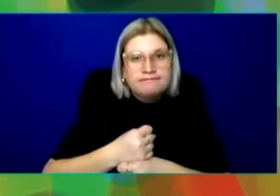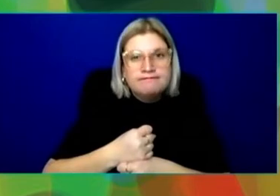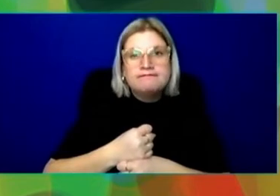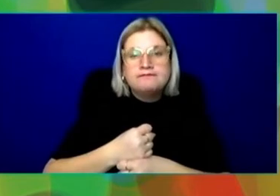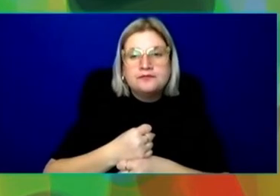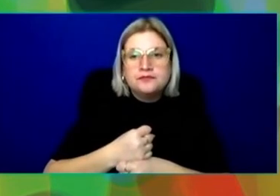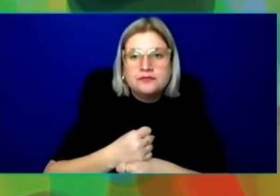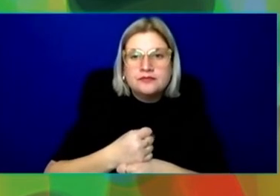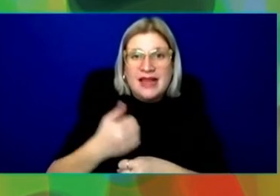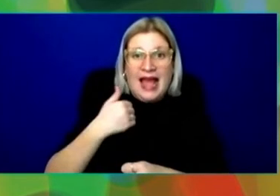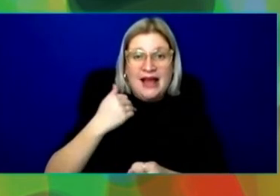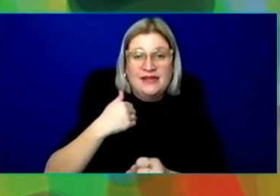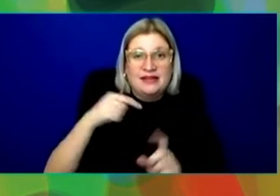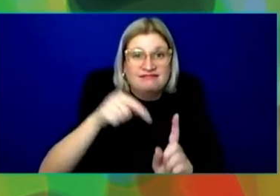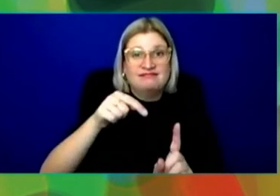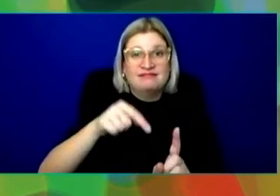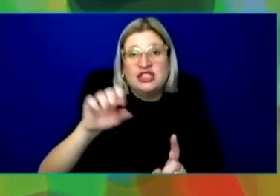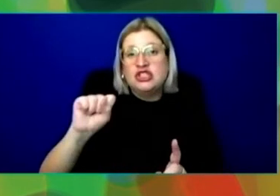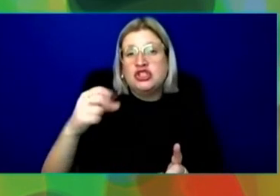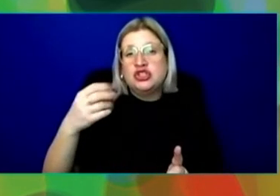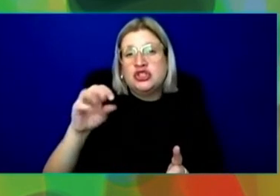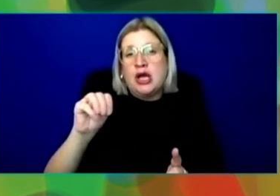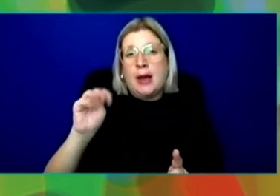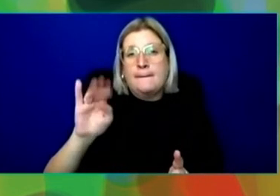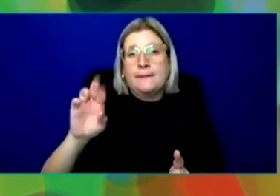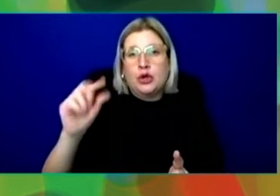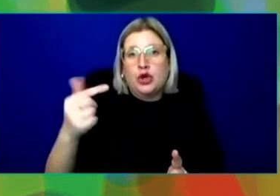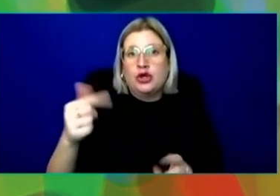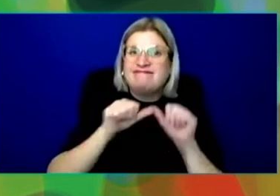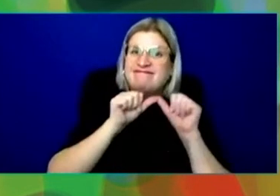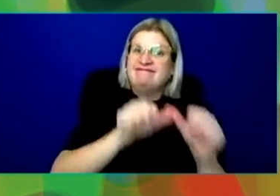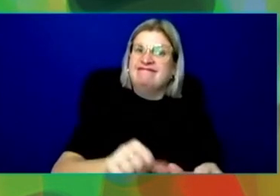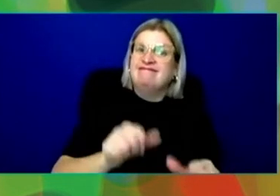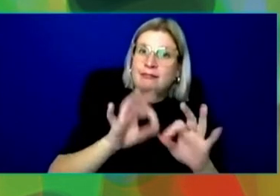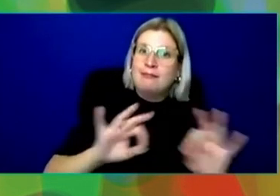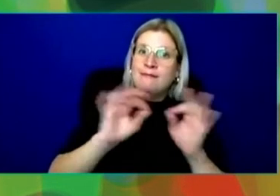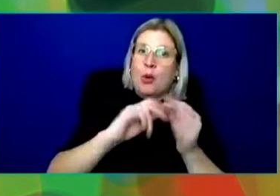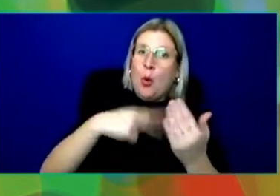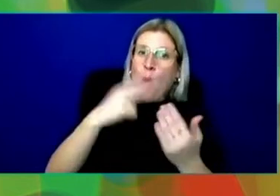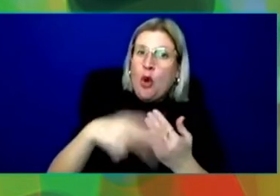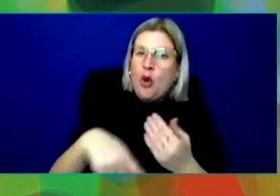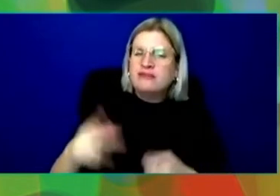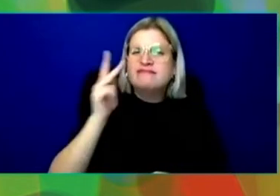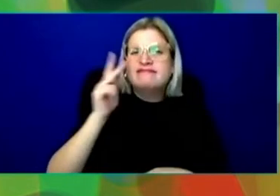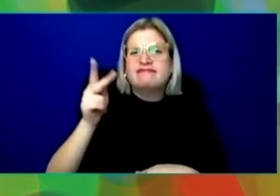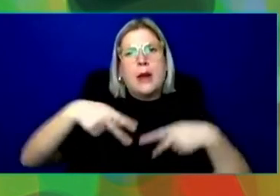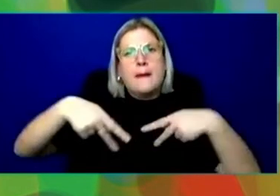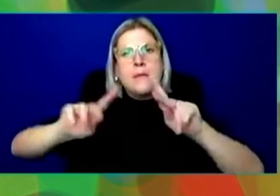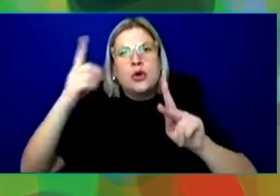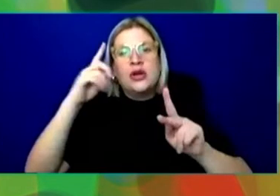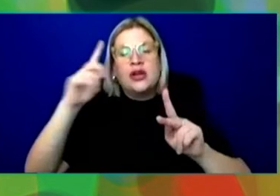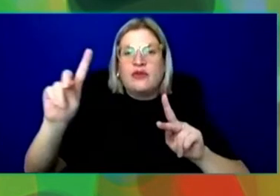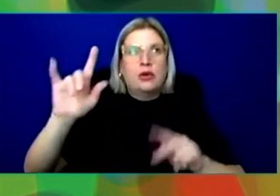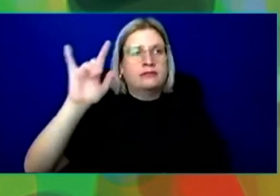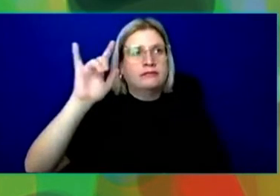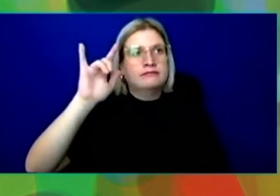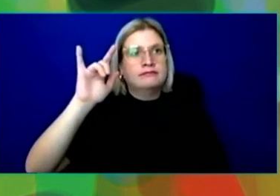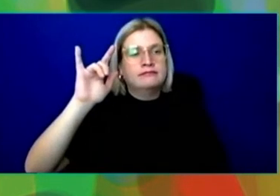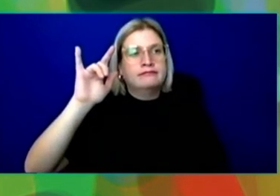the Schomburg Center sustaining this very important program, and seeing kind of the opportunity for legacy, like